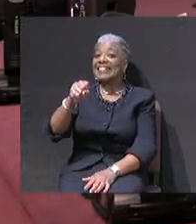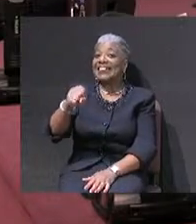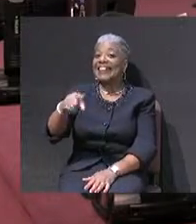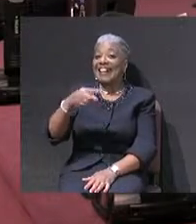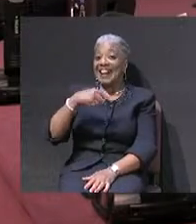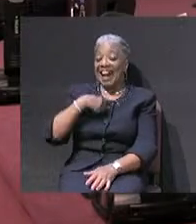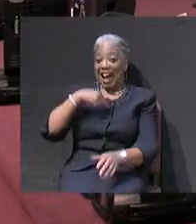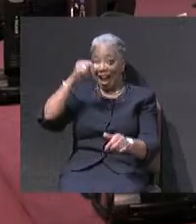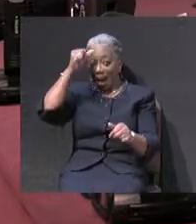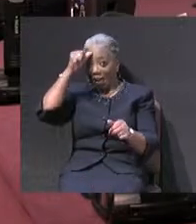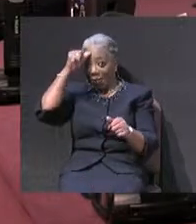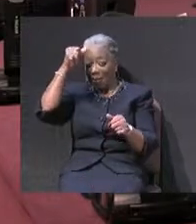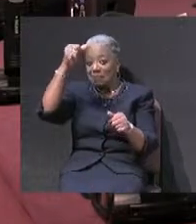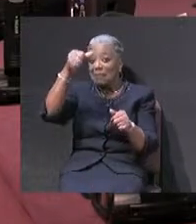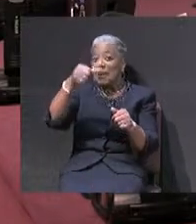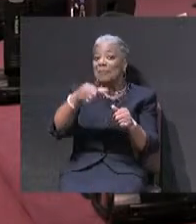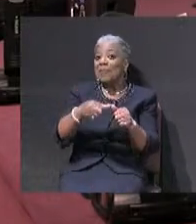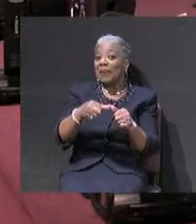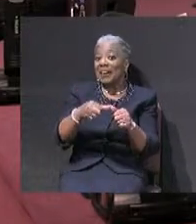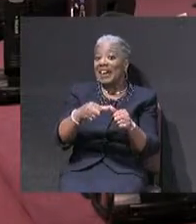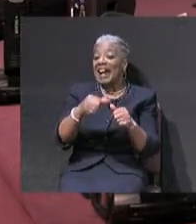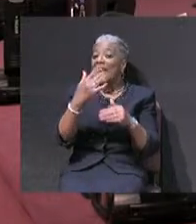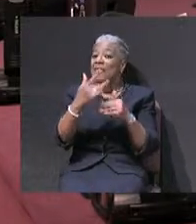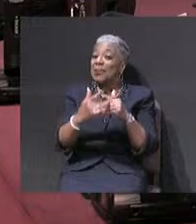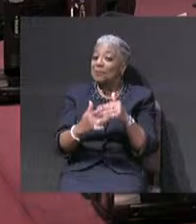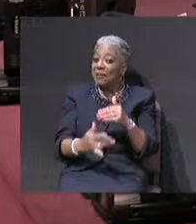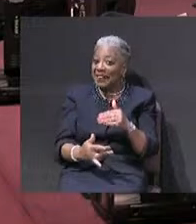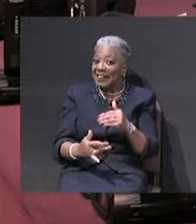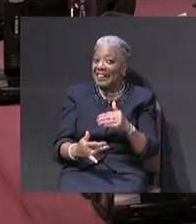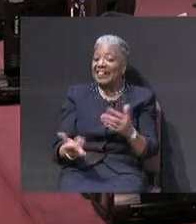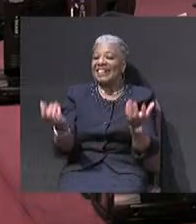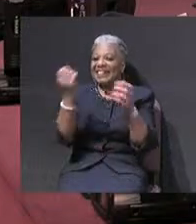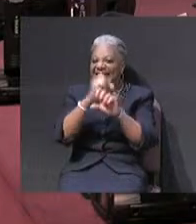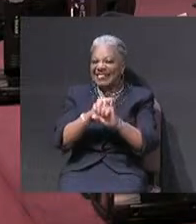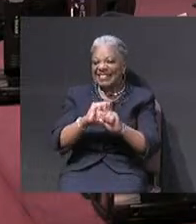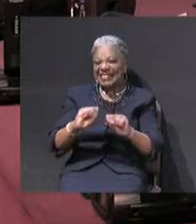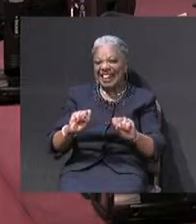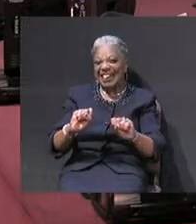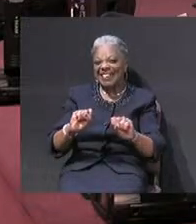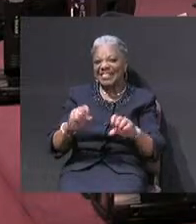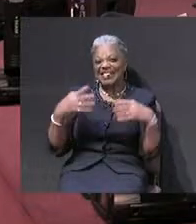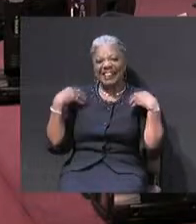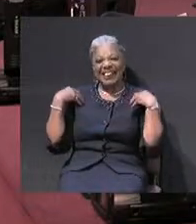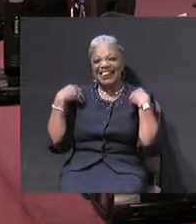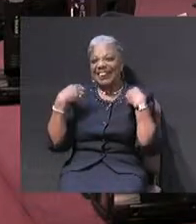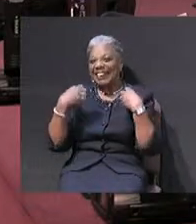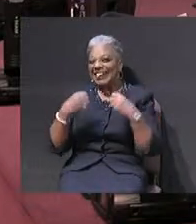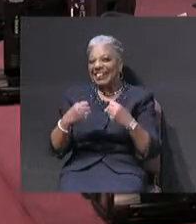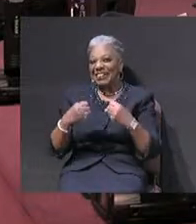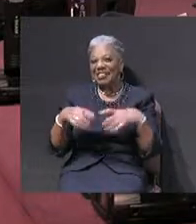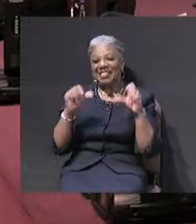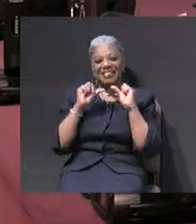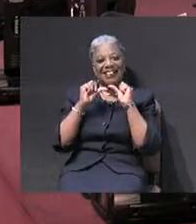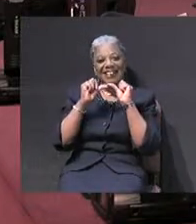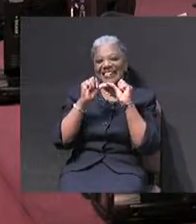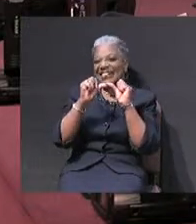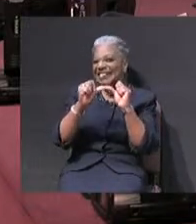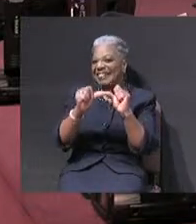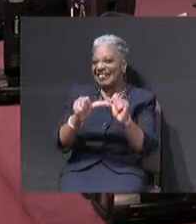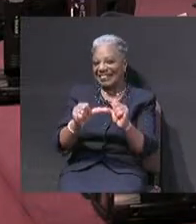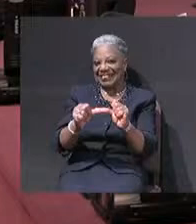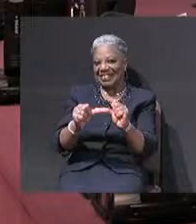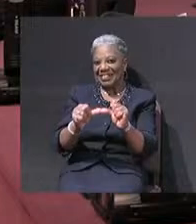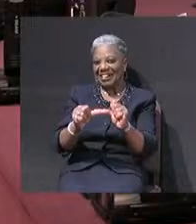on a teaspoon of gas because the blood still works. God is in the resurrection business. Amen.